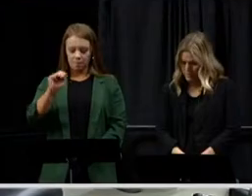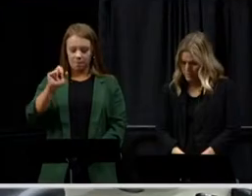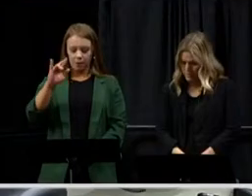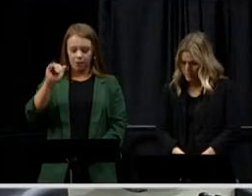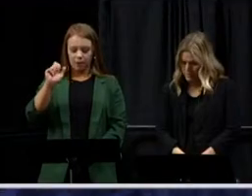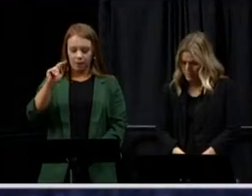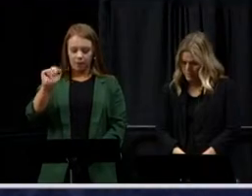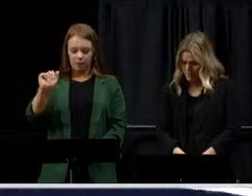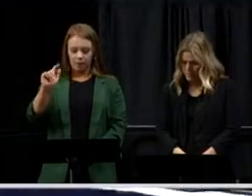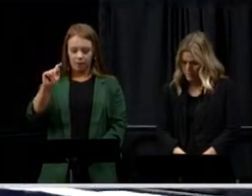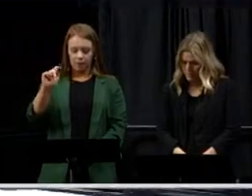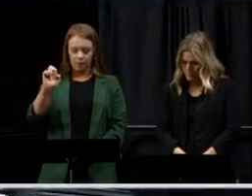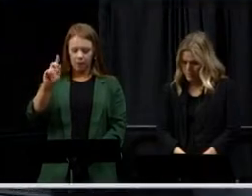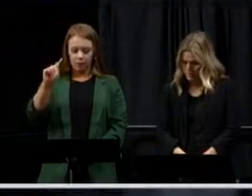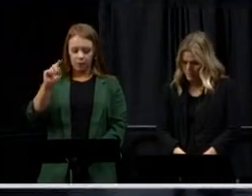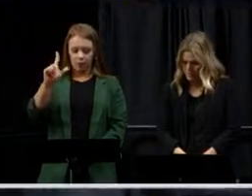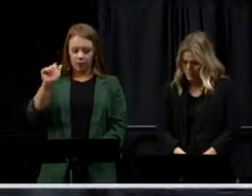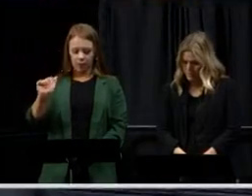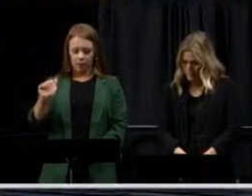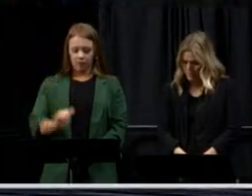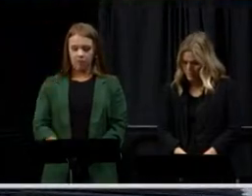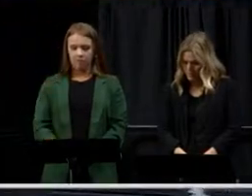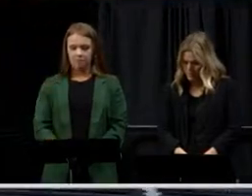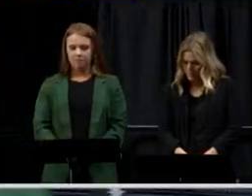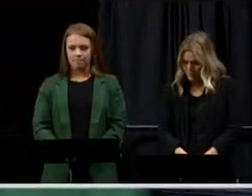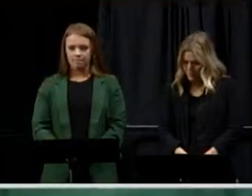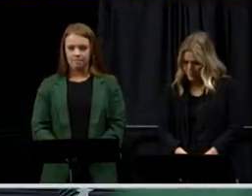Mariana Isabel Tutla.